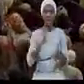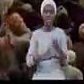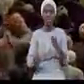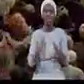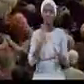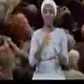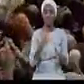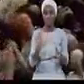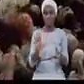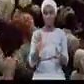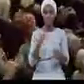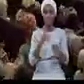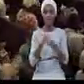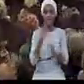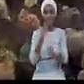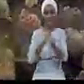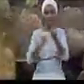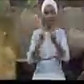55. Isaiah chapter